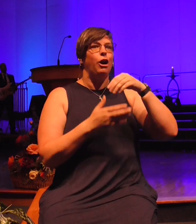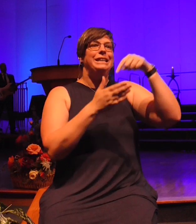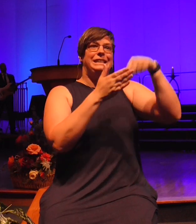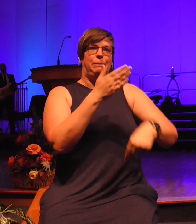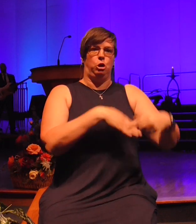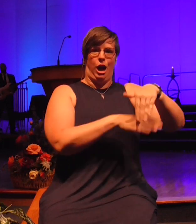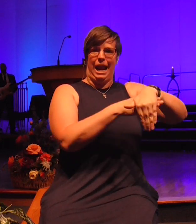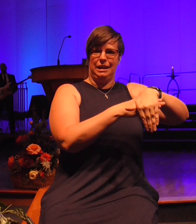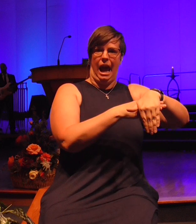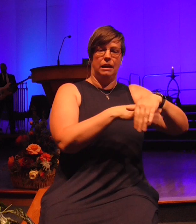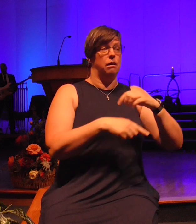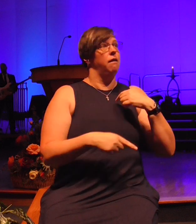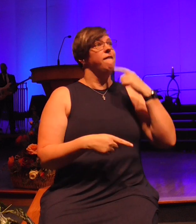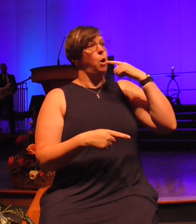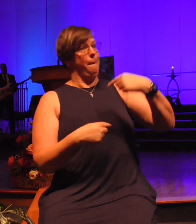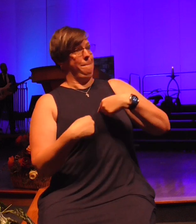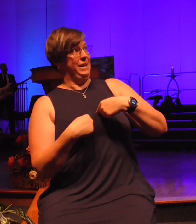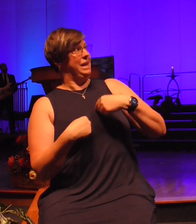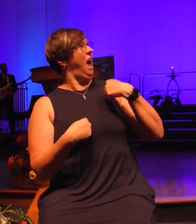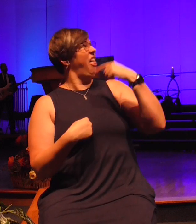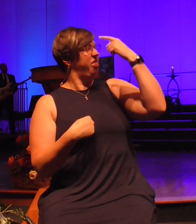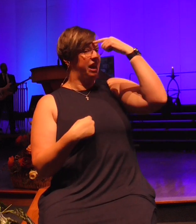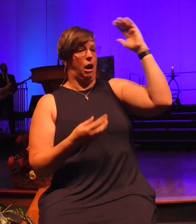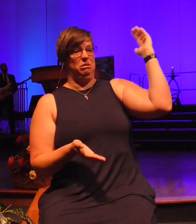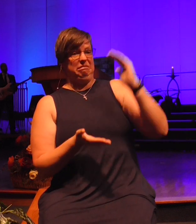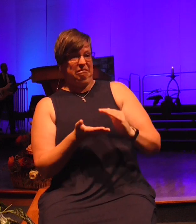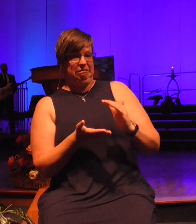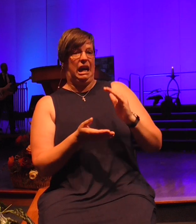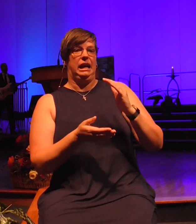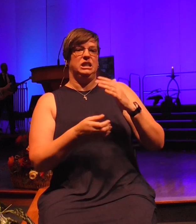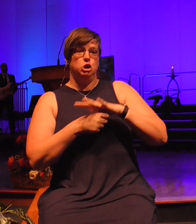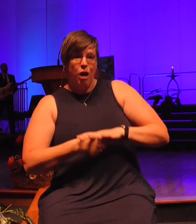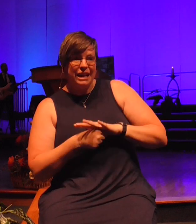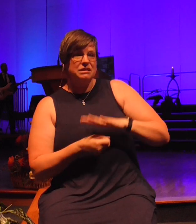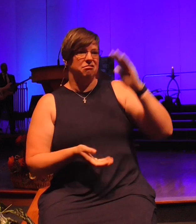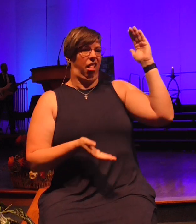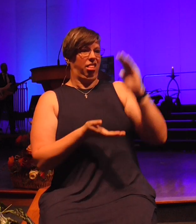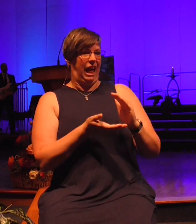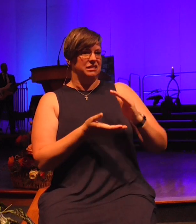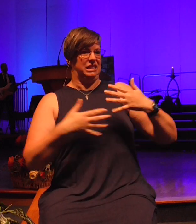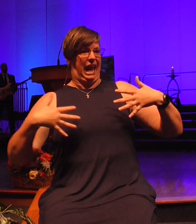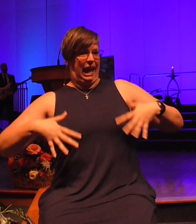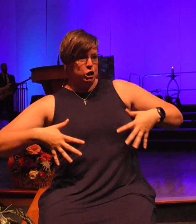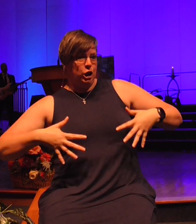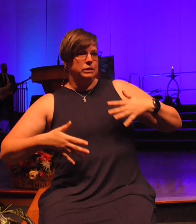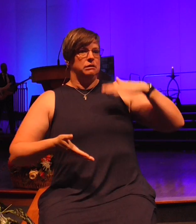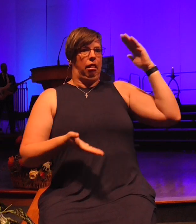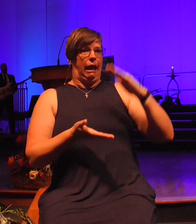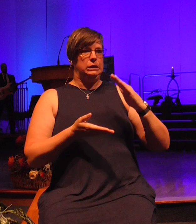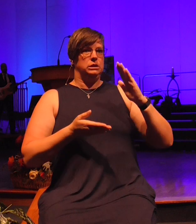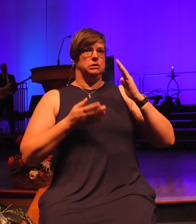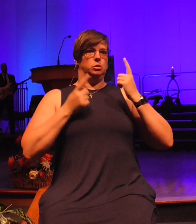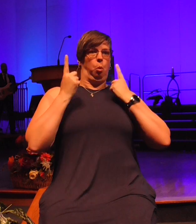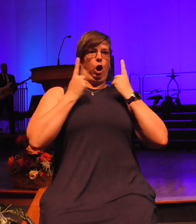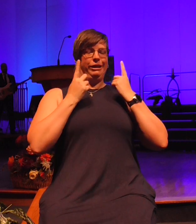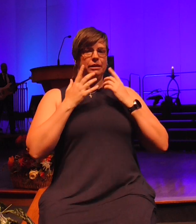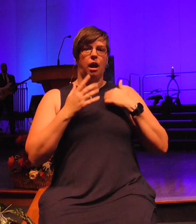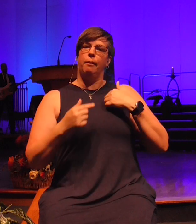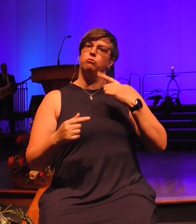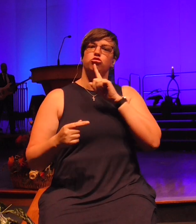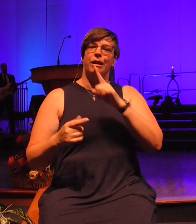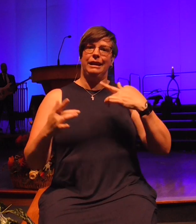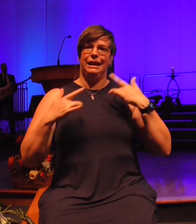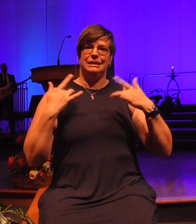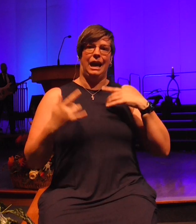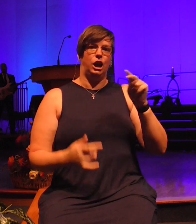at night. Yeah, for me, I don't know, but I would take being 10% less stressed, 10% less anxious, 10% less worried. And I'm